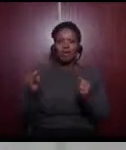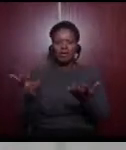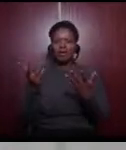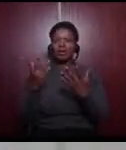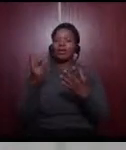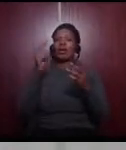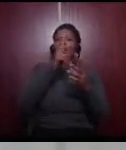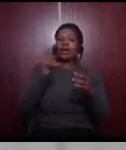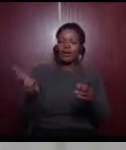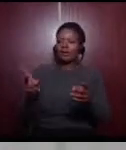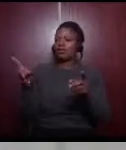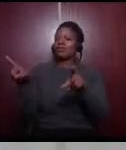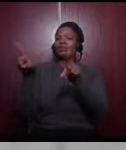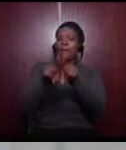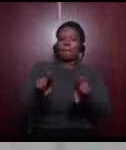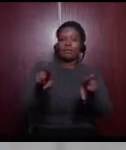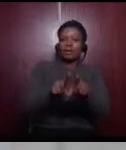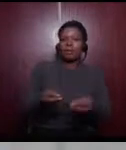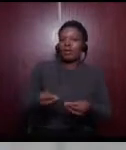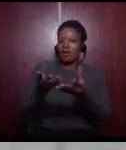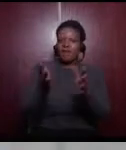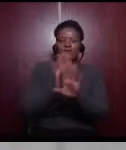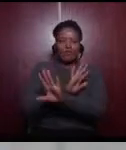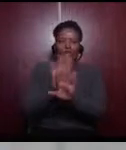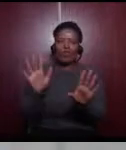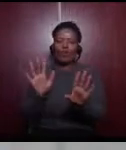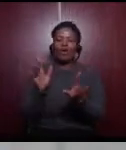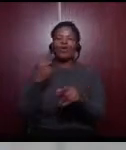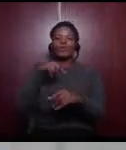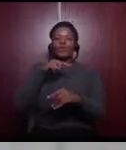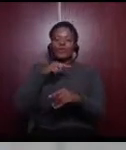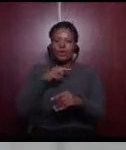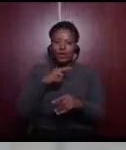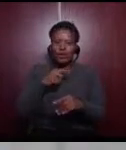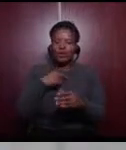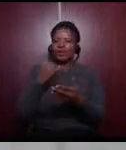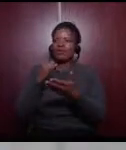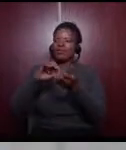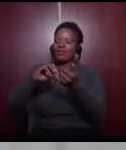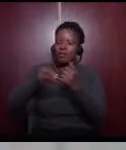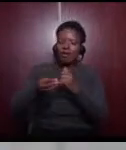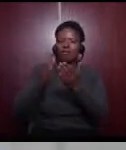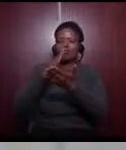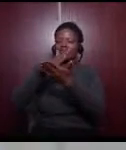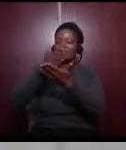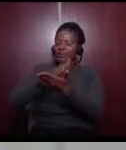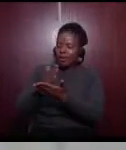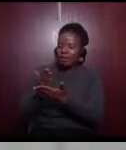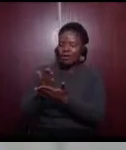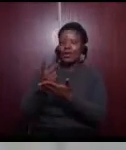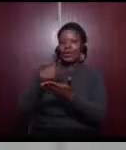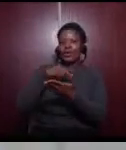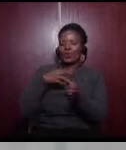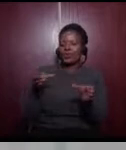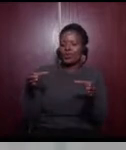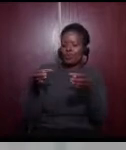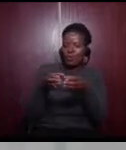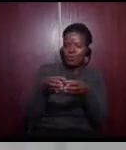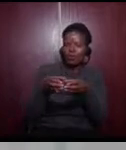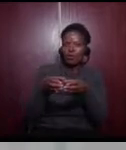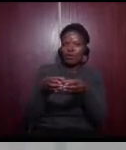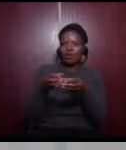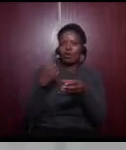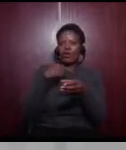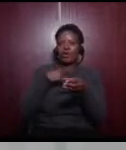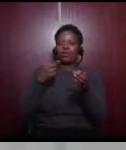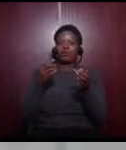come and provide the same thing. So sometimes we become reactive in that sense, because we are coordinated as the